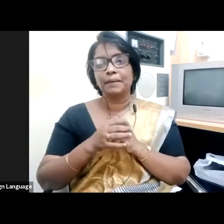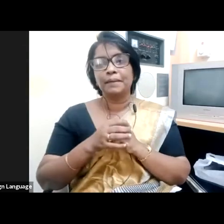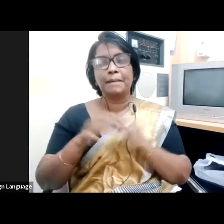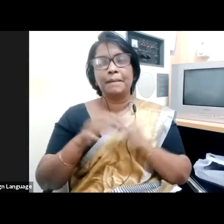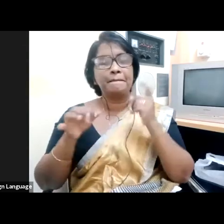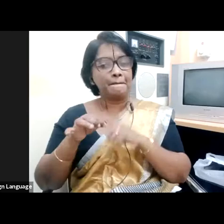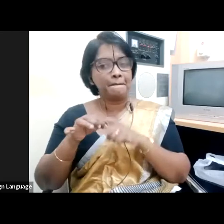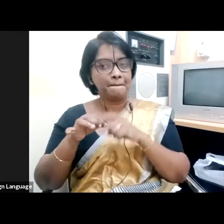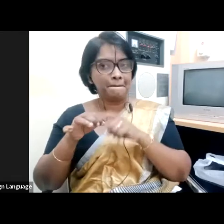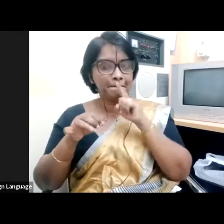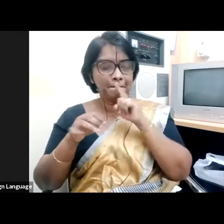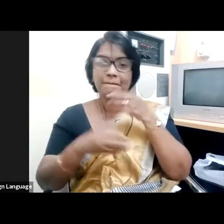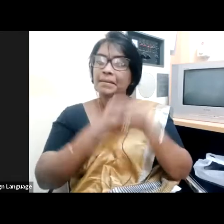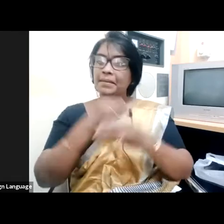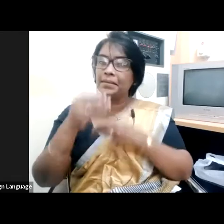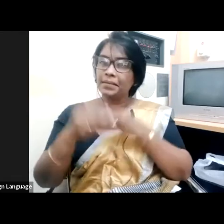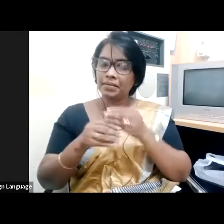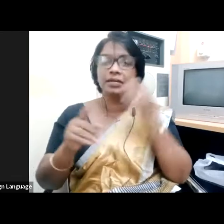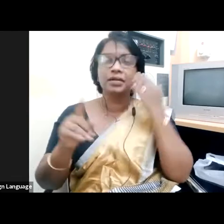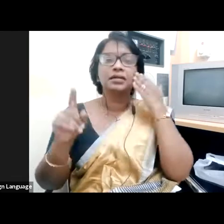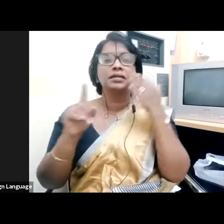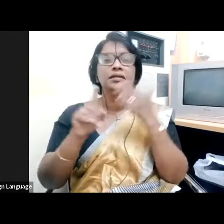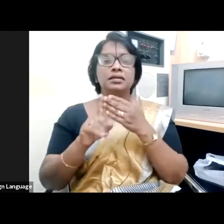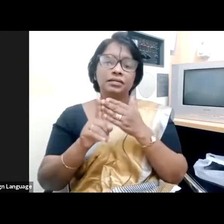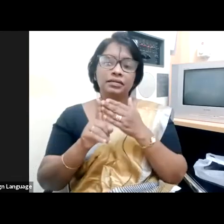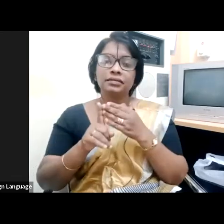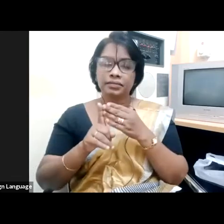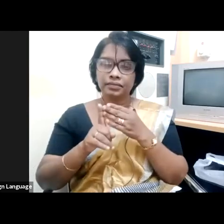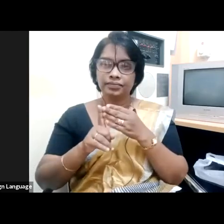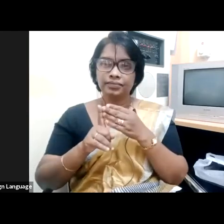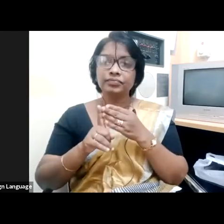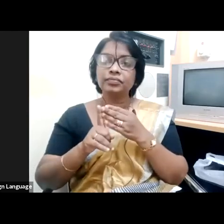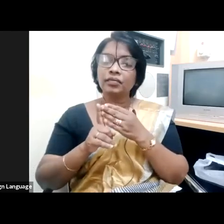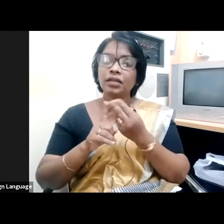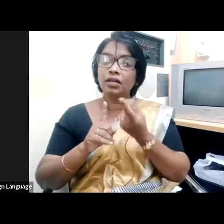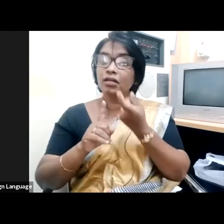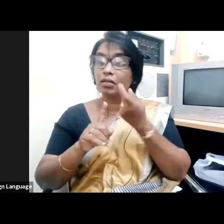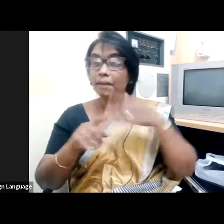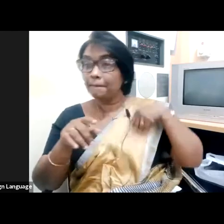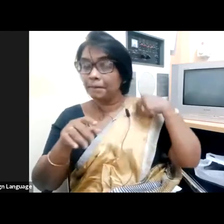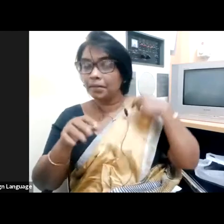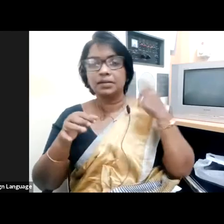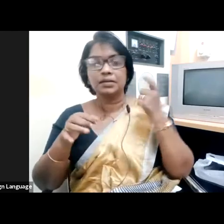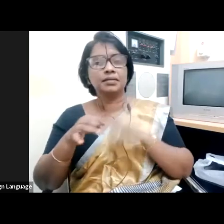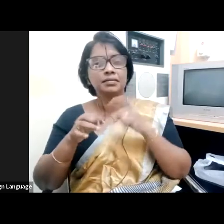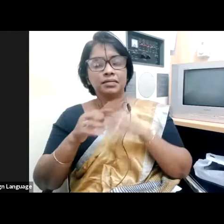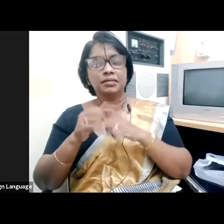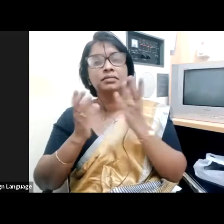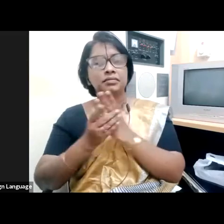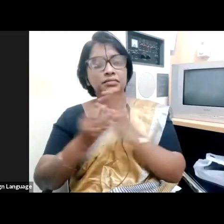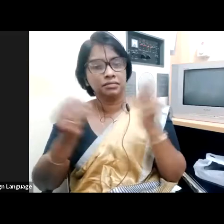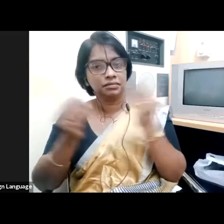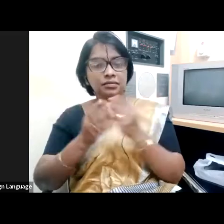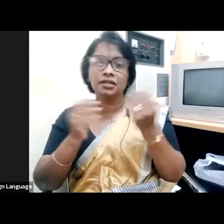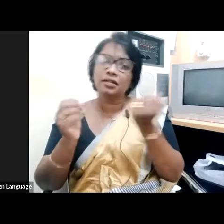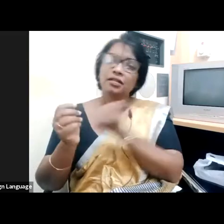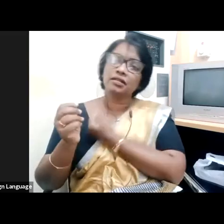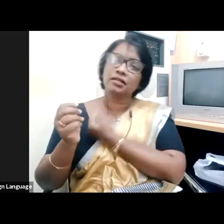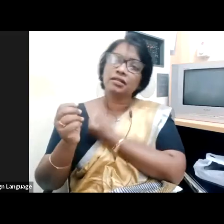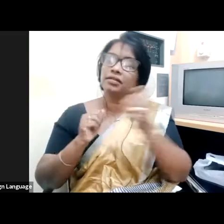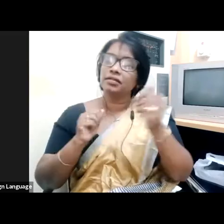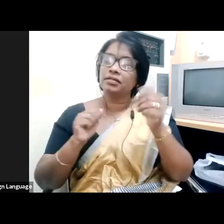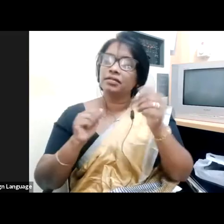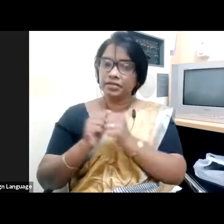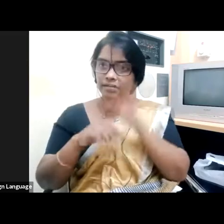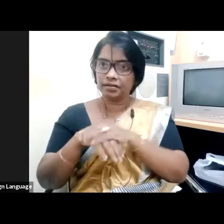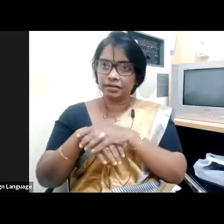very powerful problems to solve. And we are committed to solving those problems as we move forward. I'll leave it at